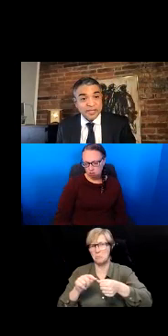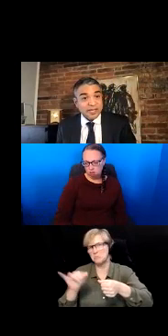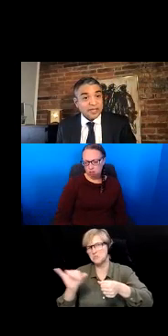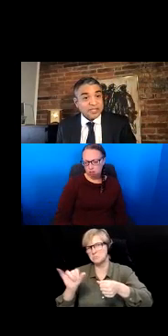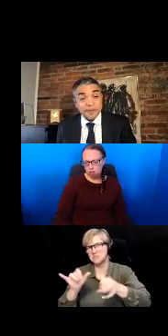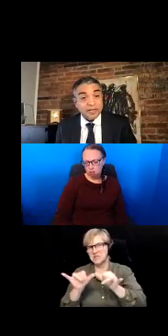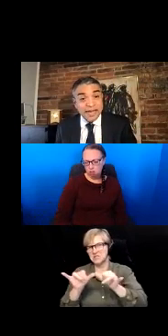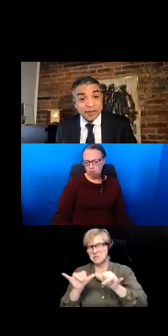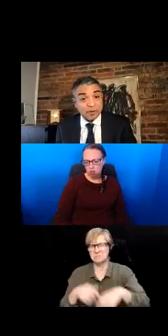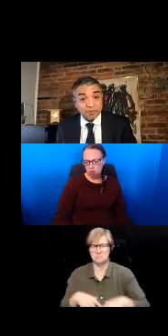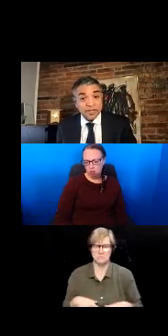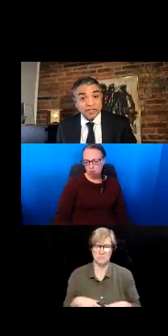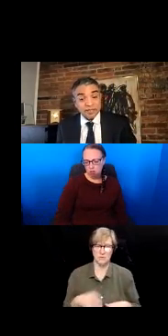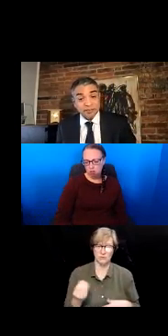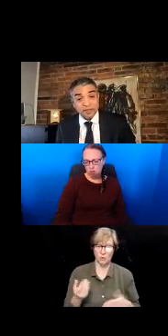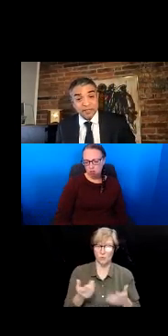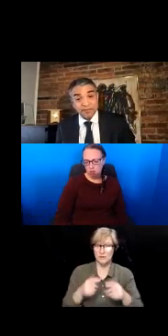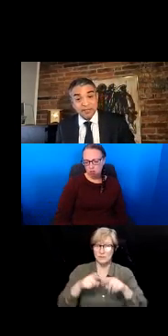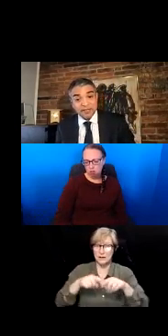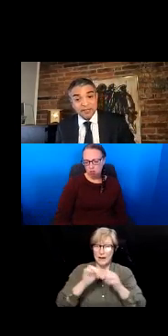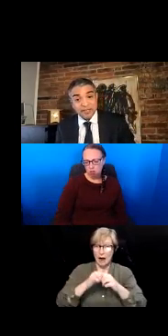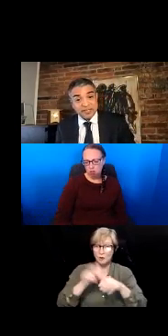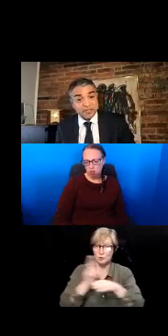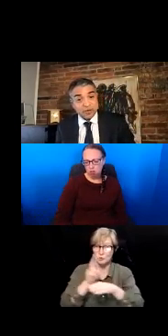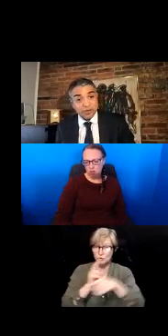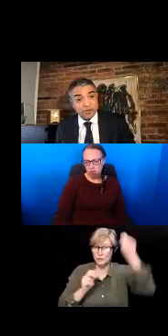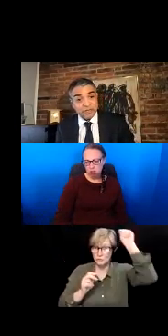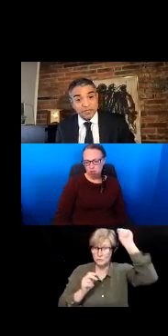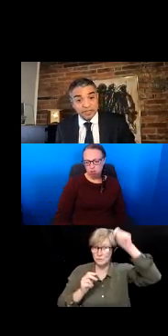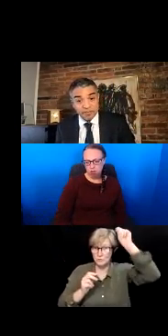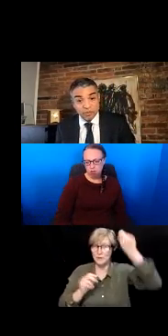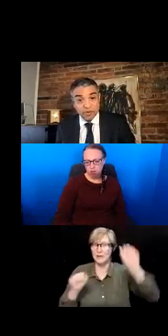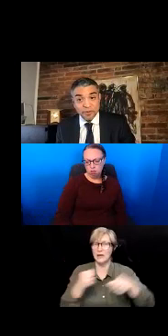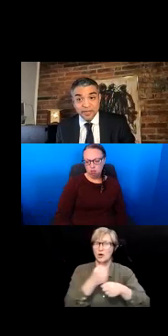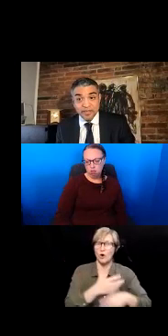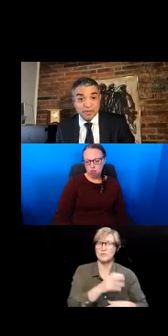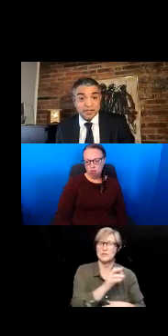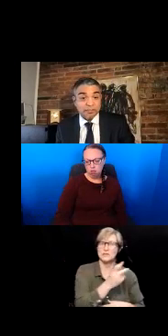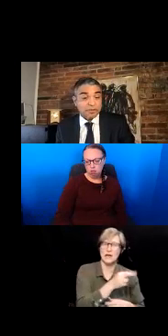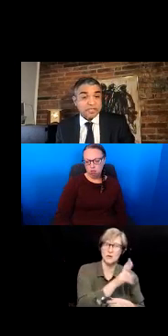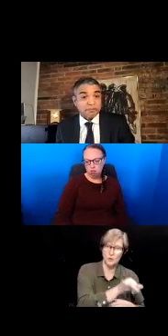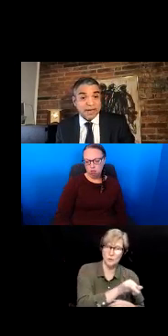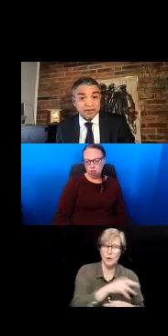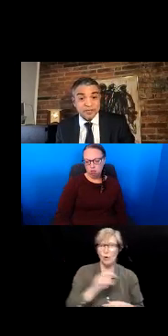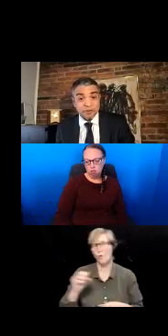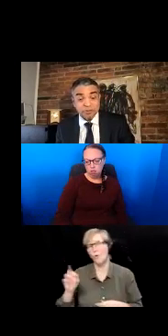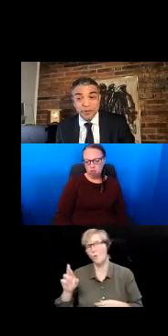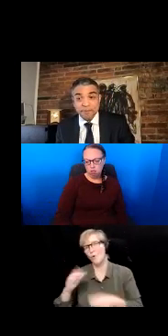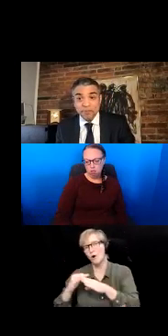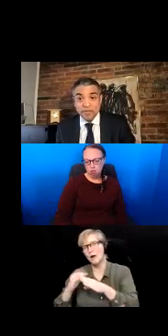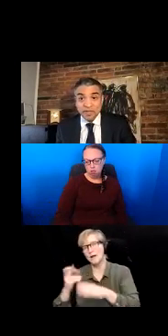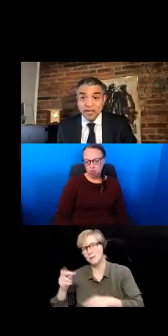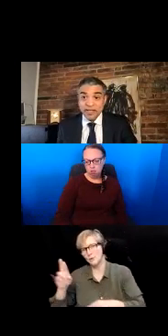reliably. Depending on how you're applying it, it can be given in an excitatory or in an inhibitory way, depending on the pulses and patterns that you